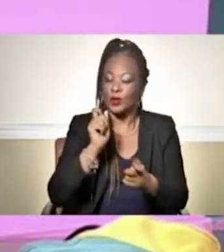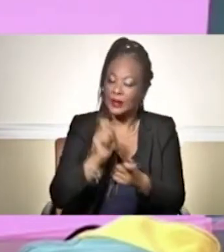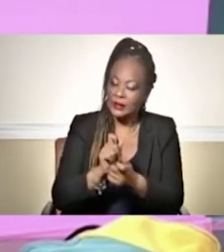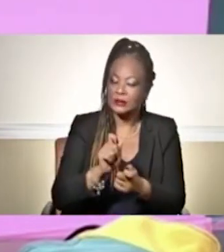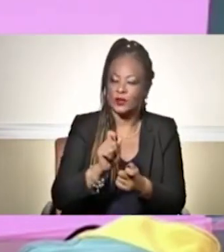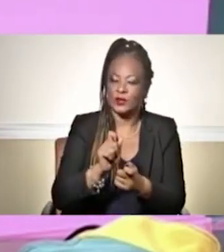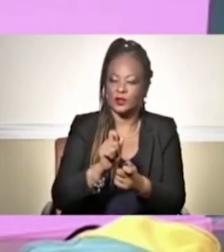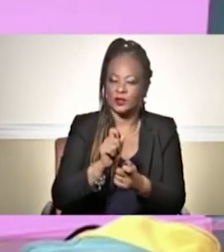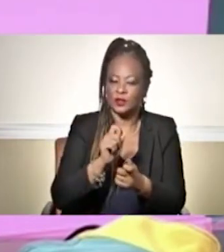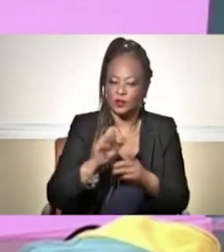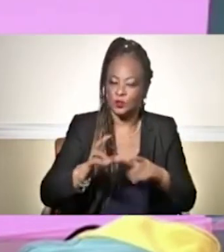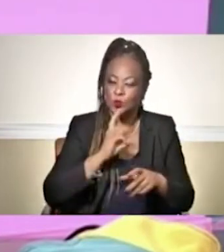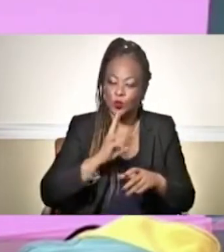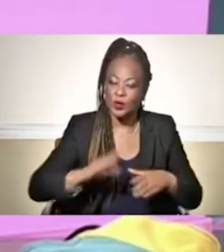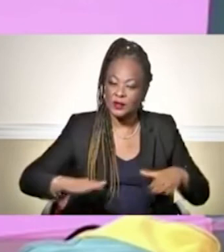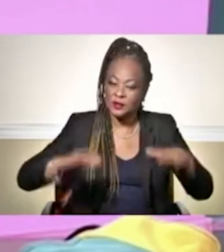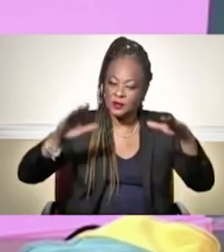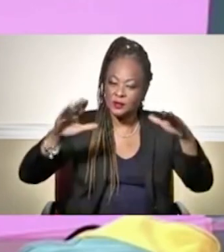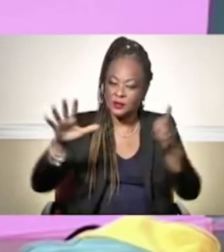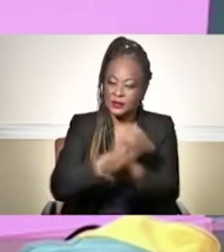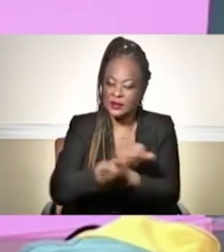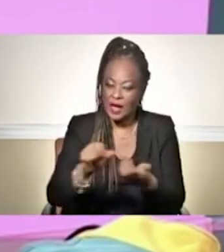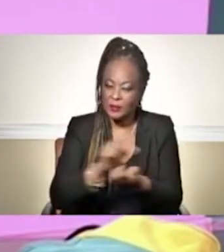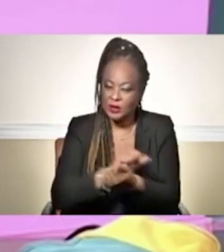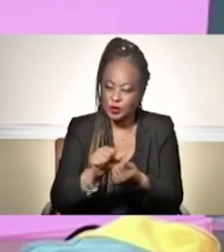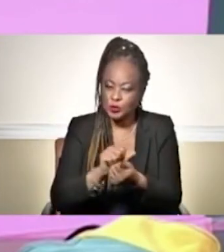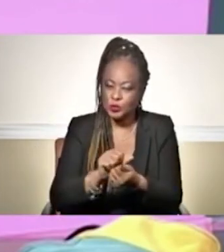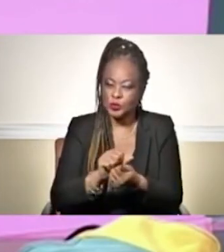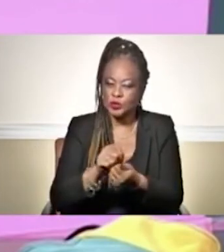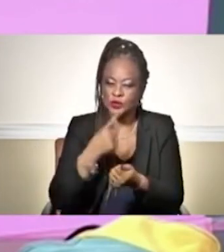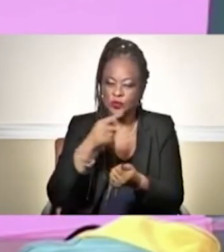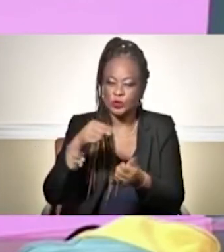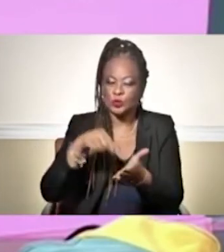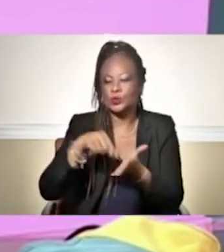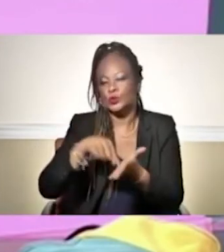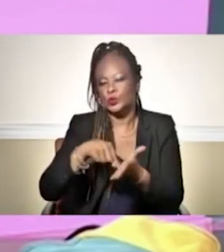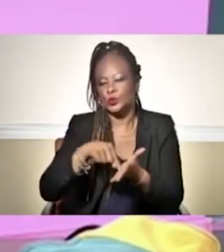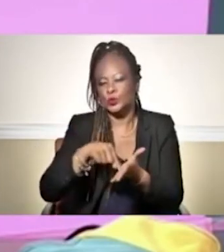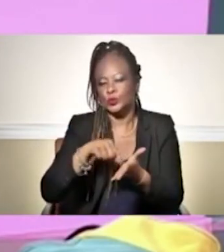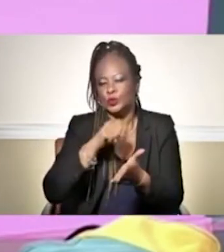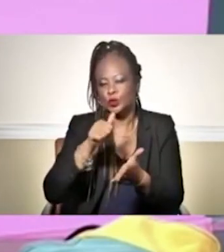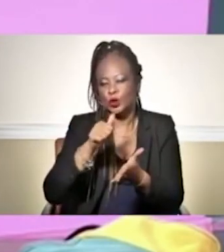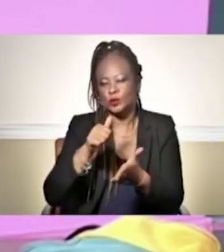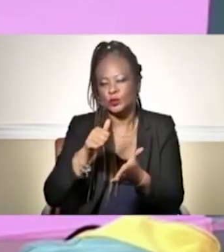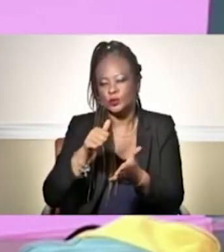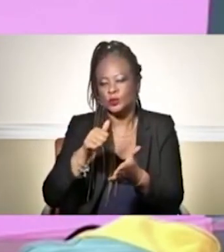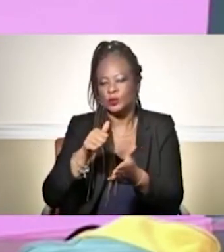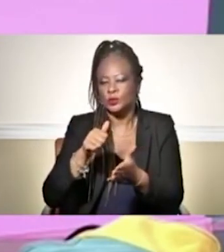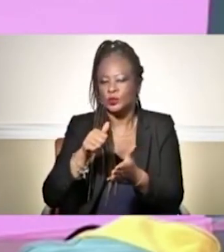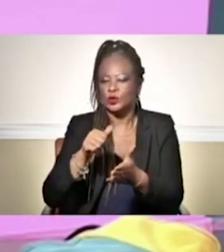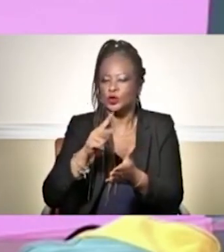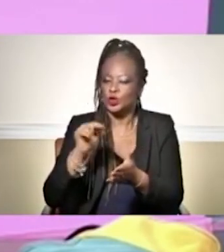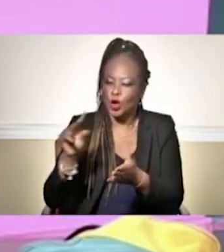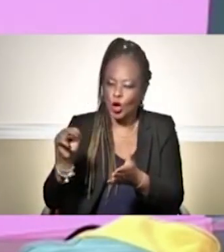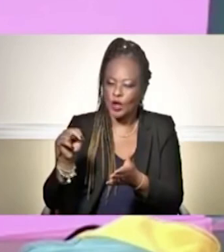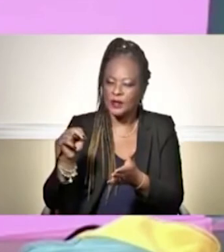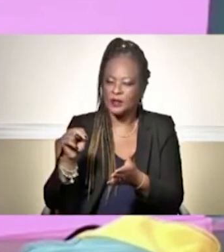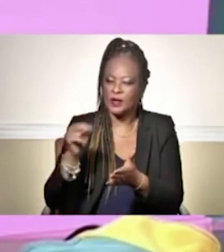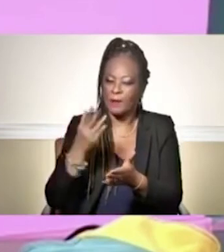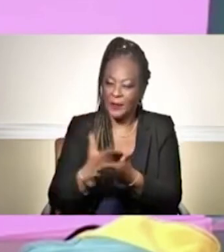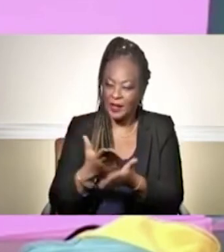wind and sea surge, damage was largely due to the level of non-compliance, and I repeat that, the level